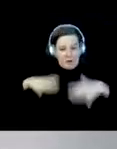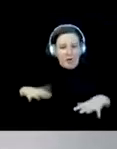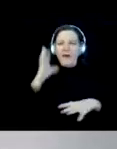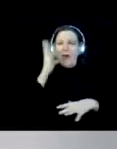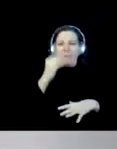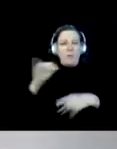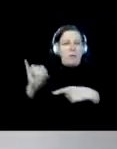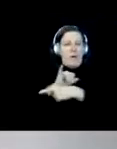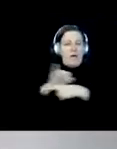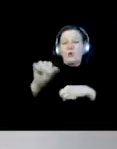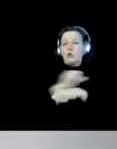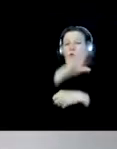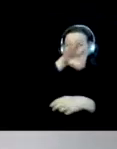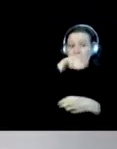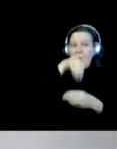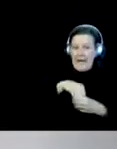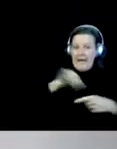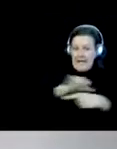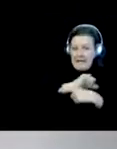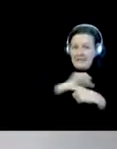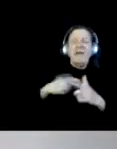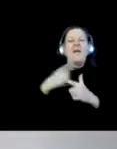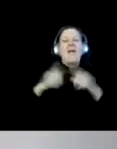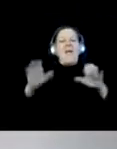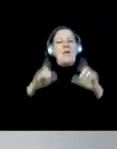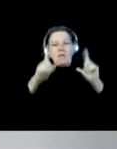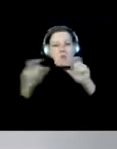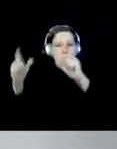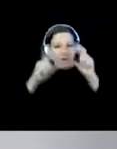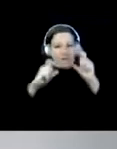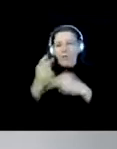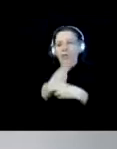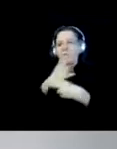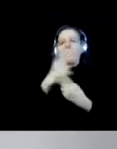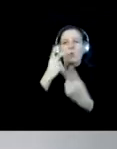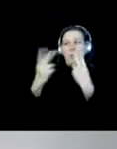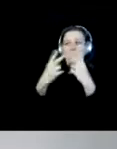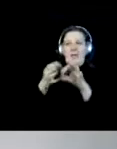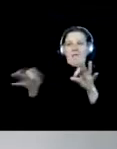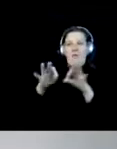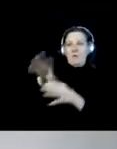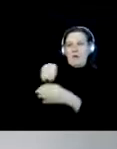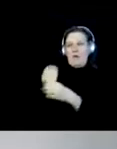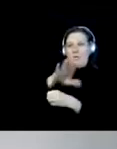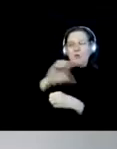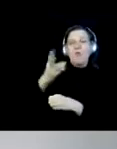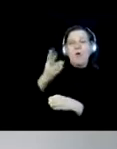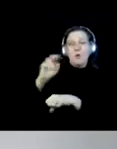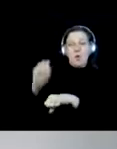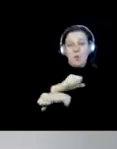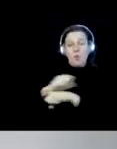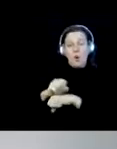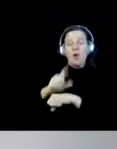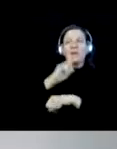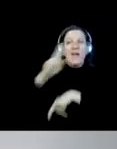it and doing a photo shoot of this nature using the visual language that you do in your own work is a form of critique. Though